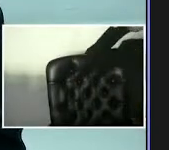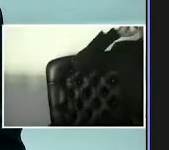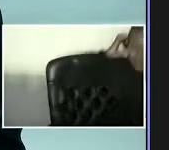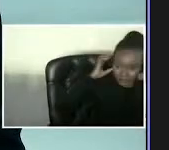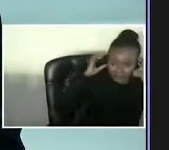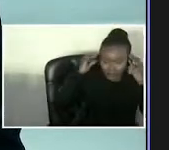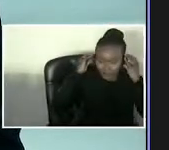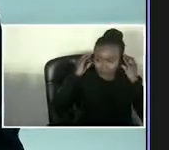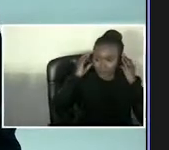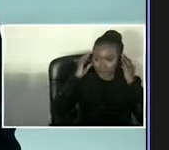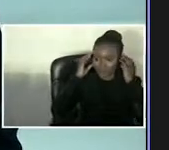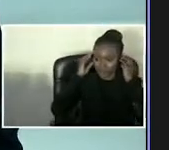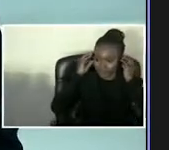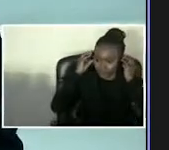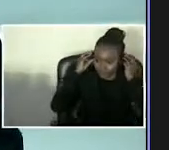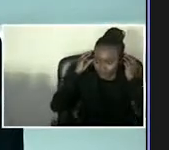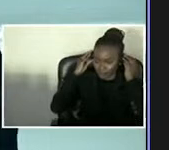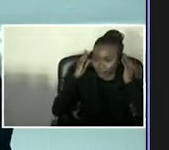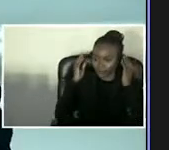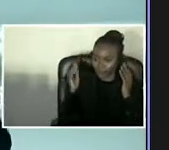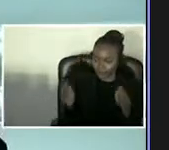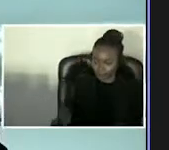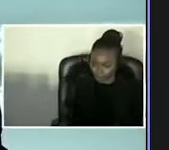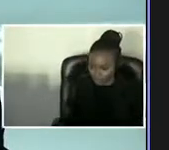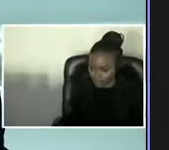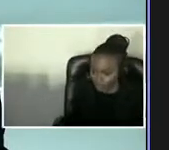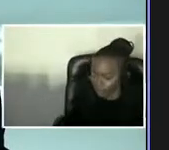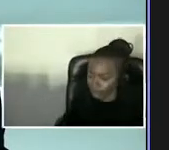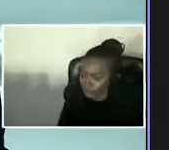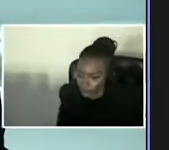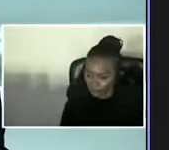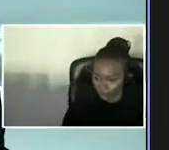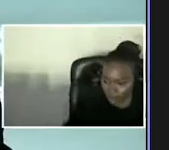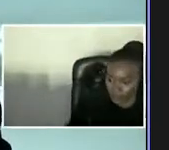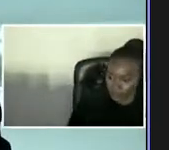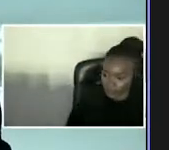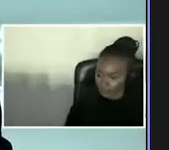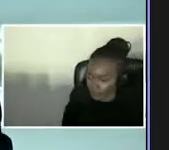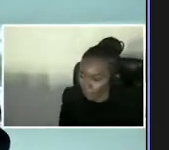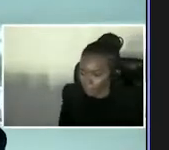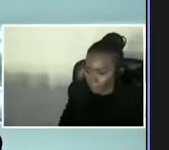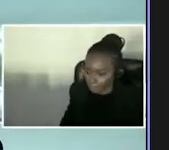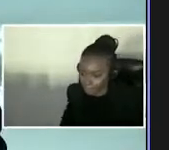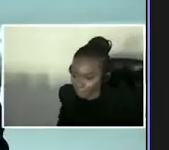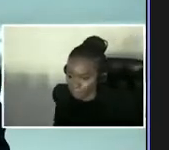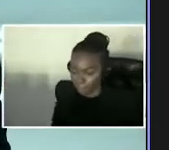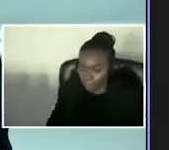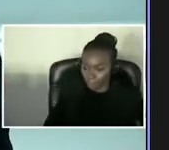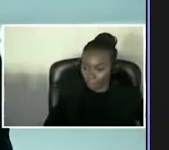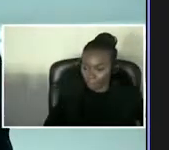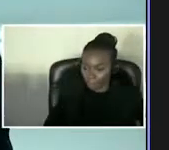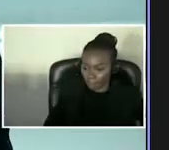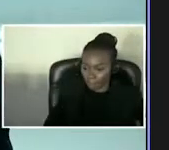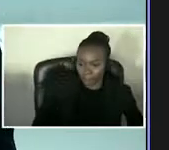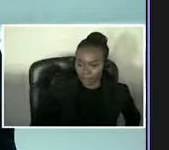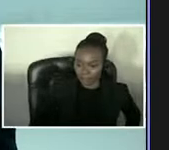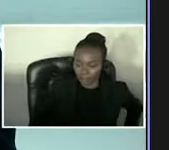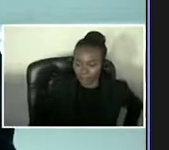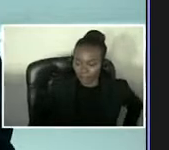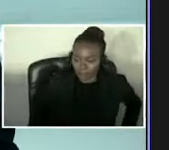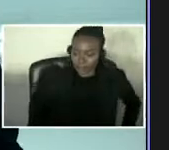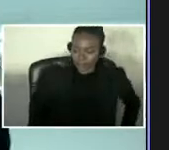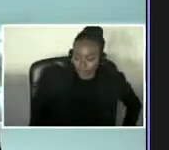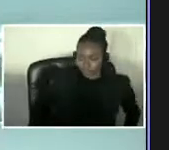we can't let members inside the house chair person and you just ignore it please please ensure that you address that